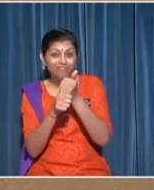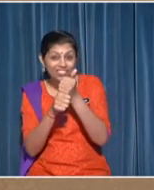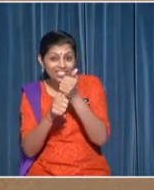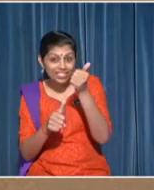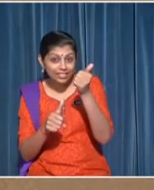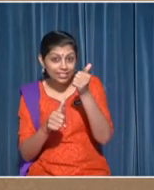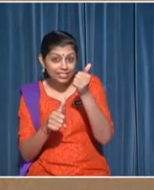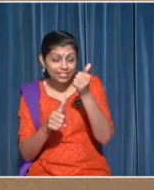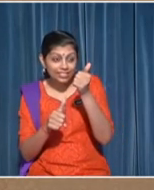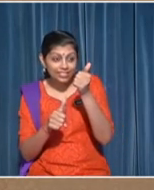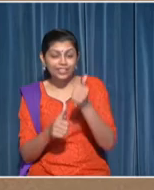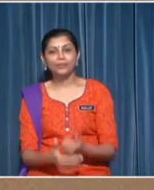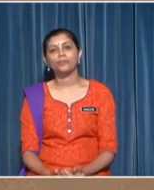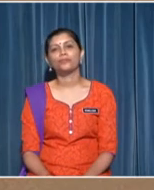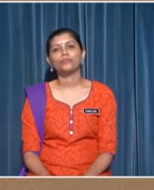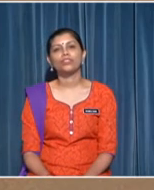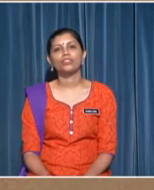feces?